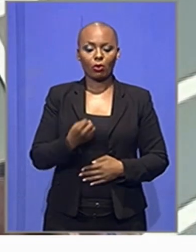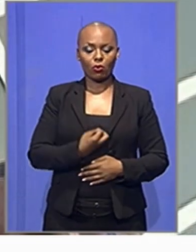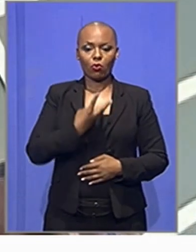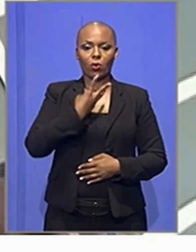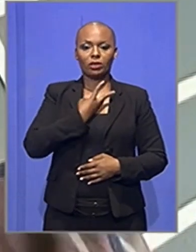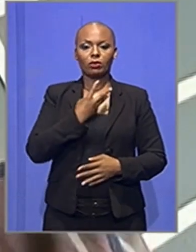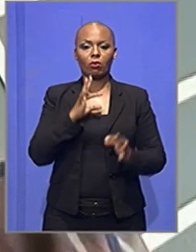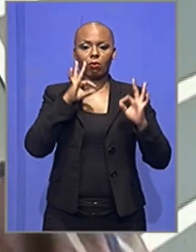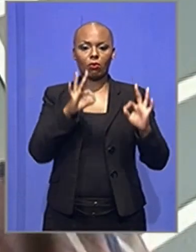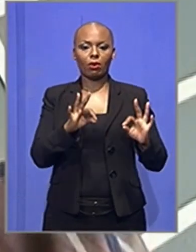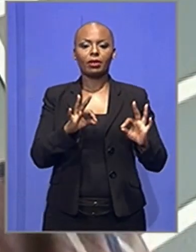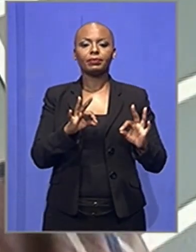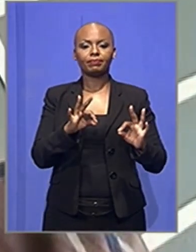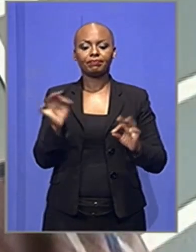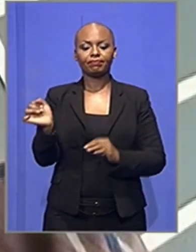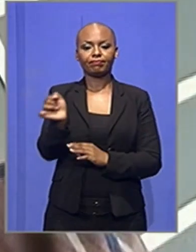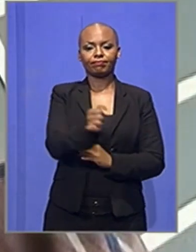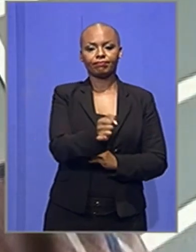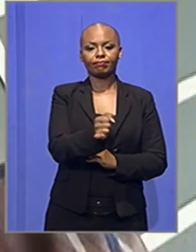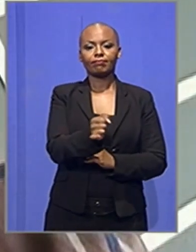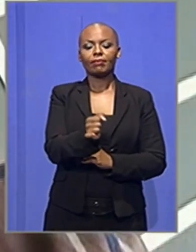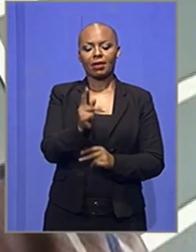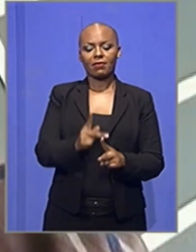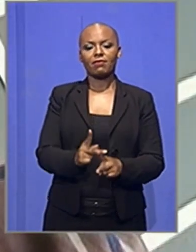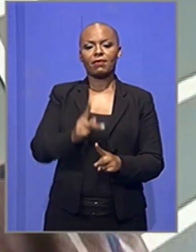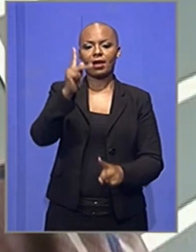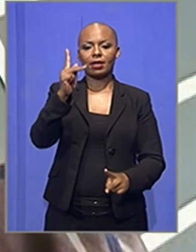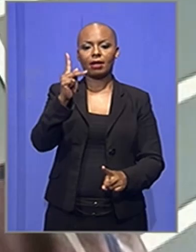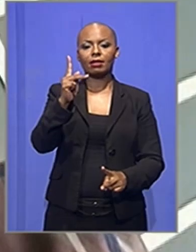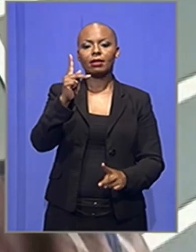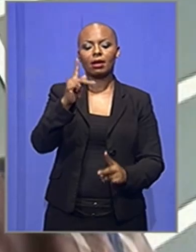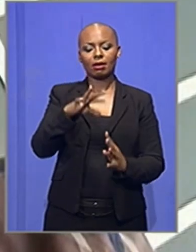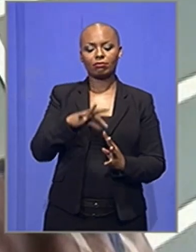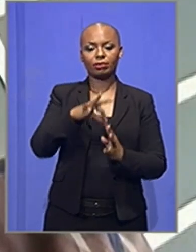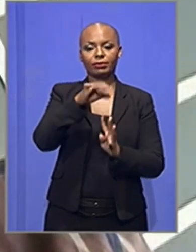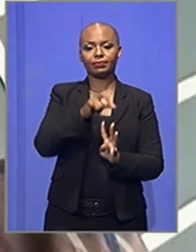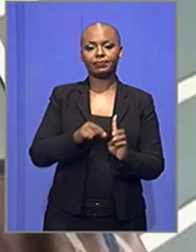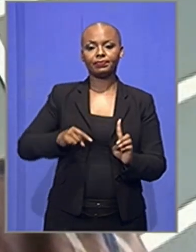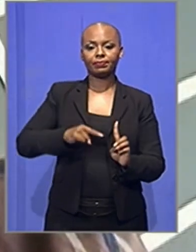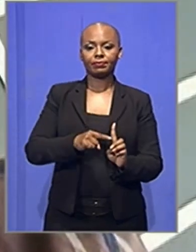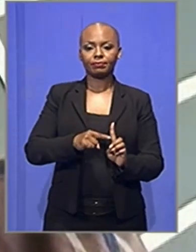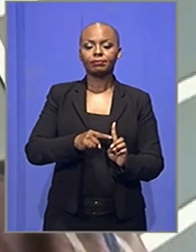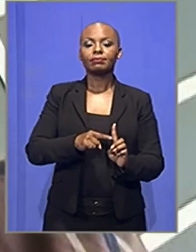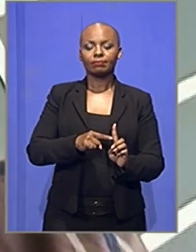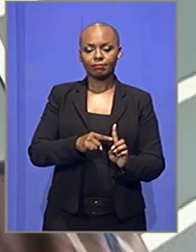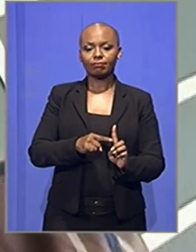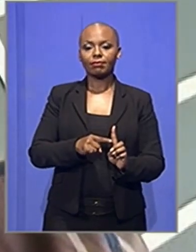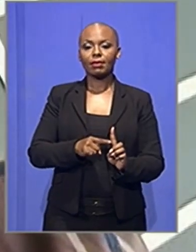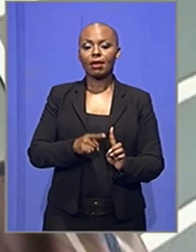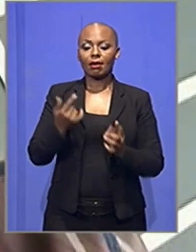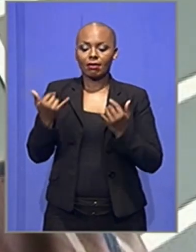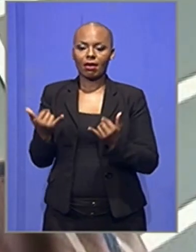in appointing the final candidate. He has now been assisted by